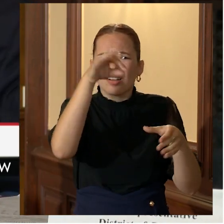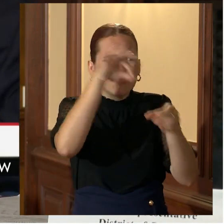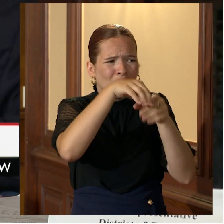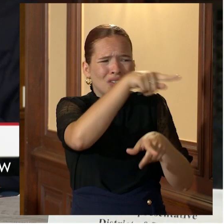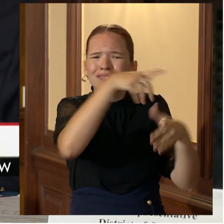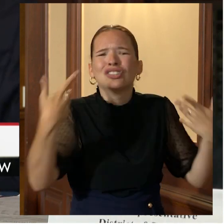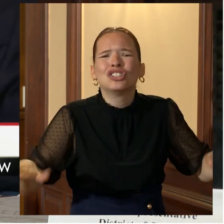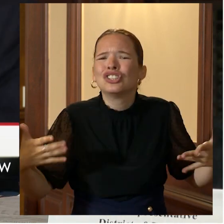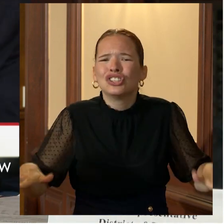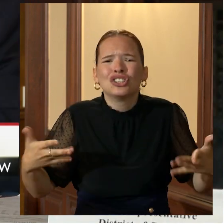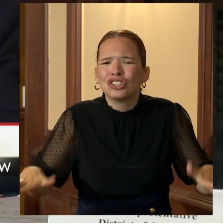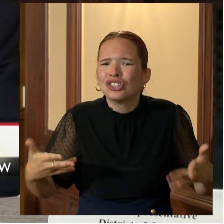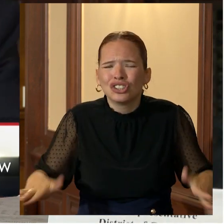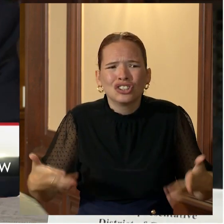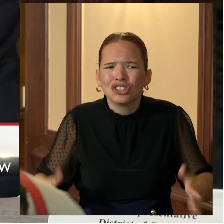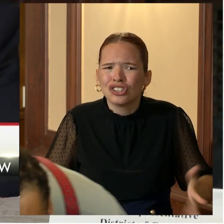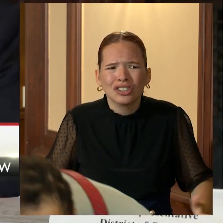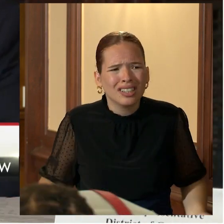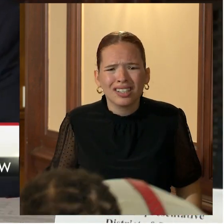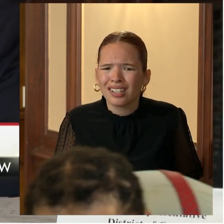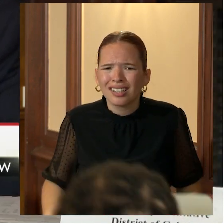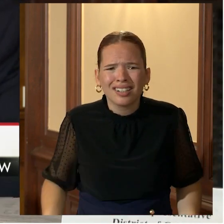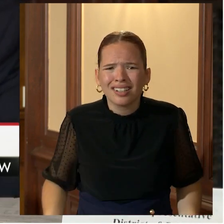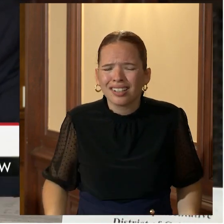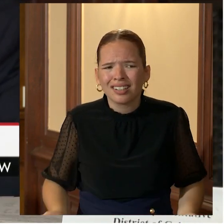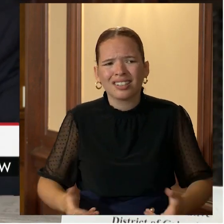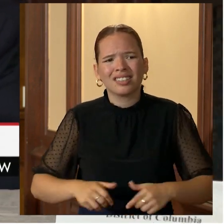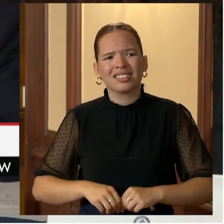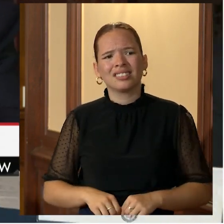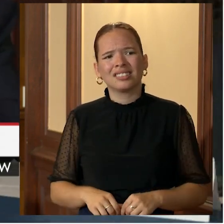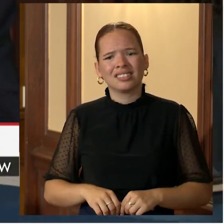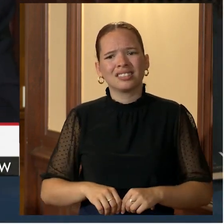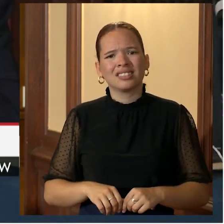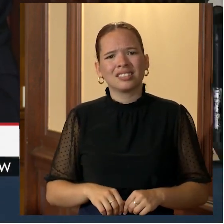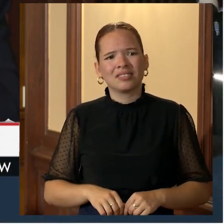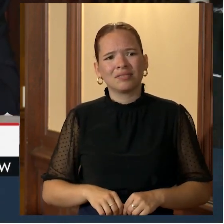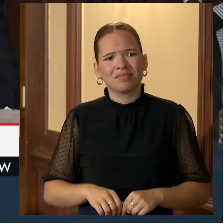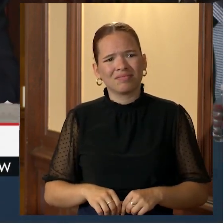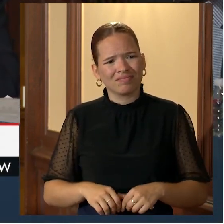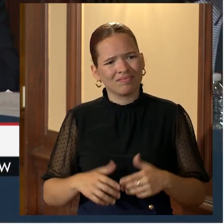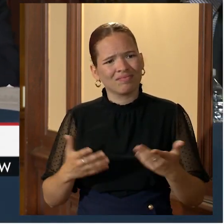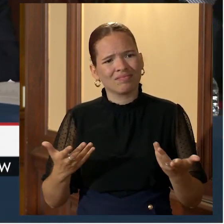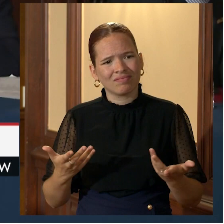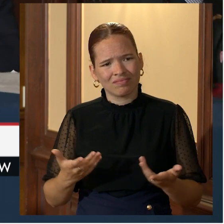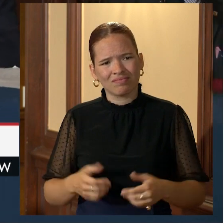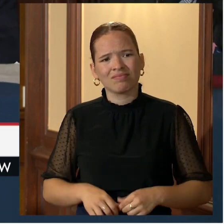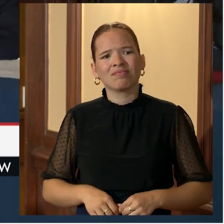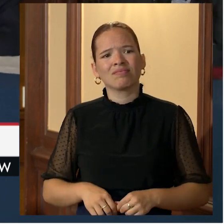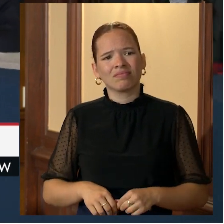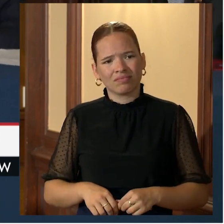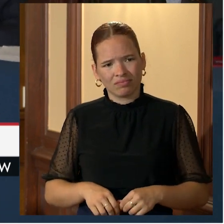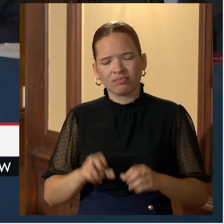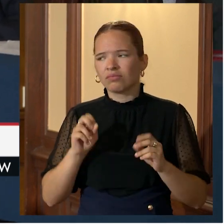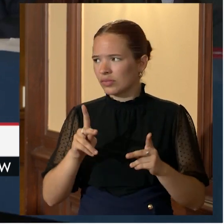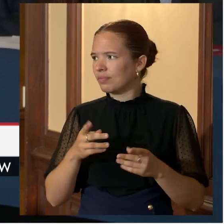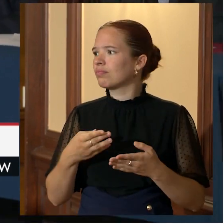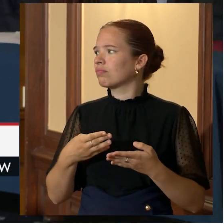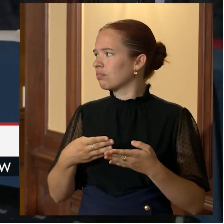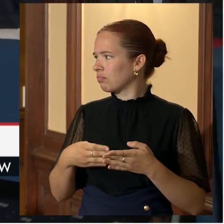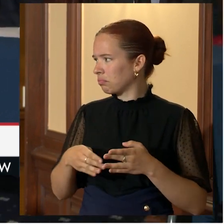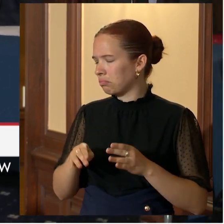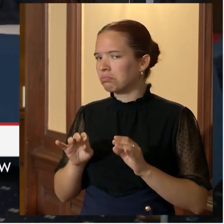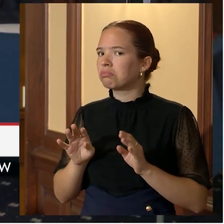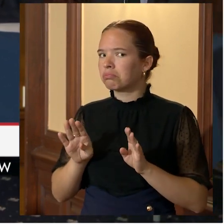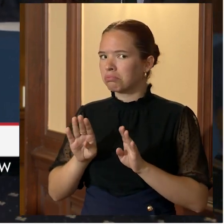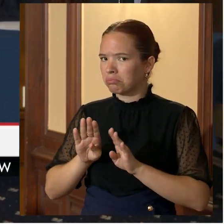good. That concludes my report. Thank you. Thank you. Thank you. And that